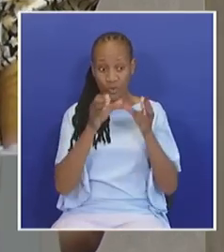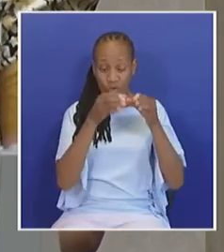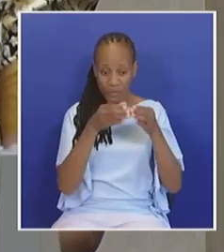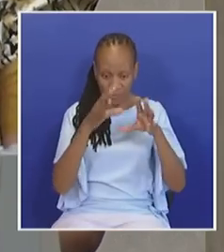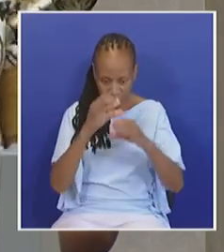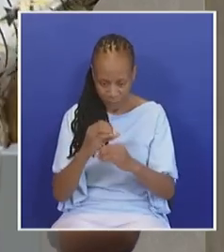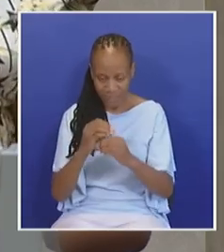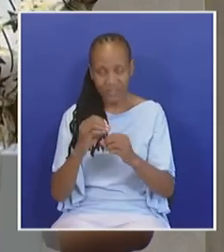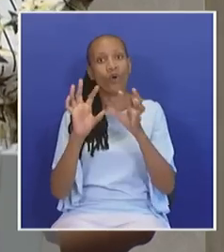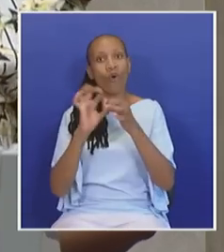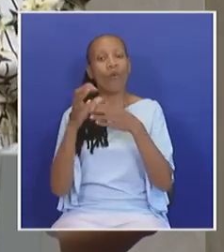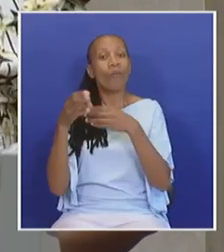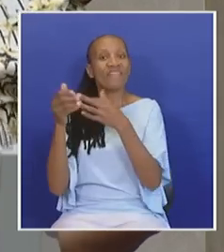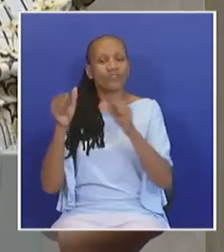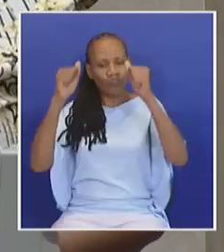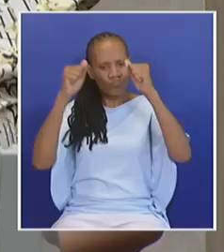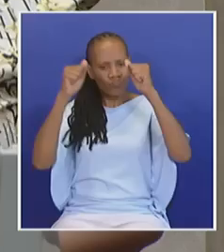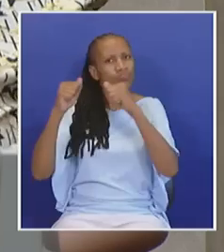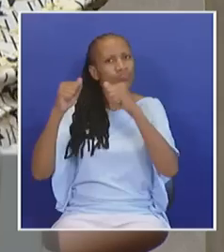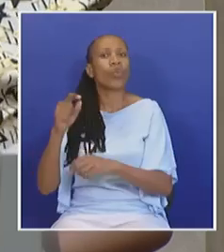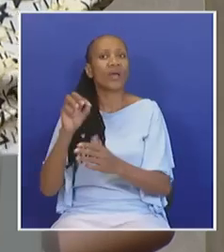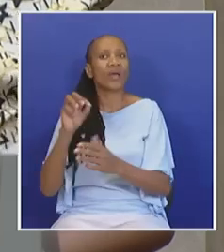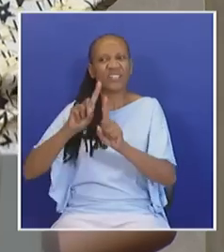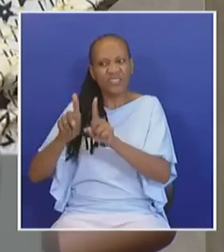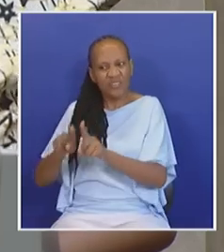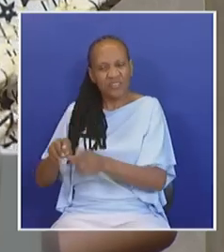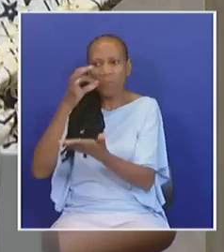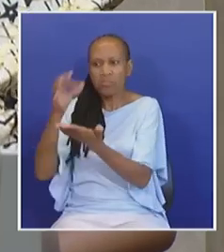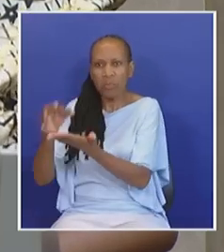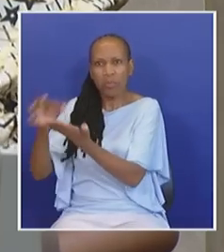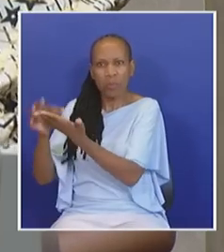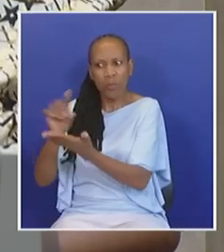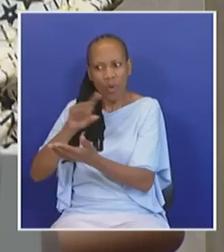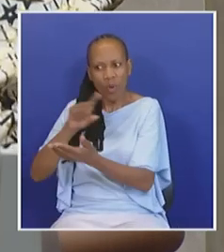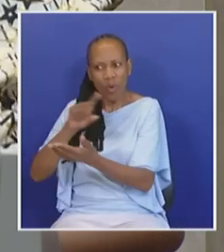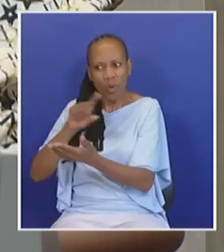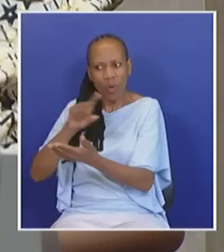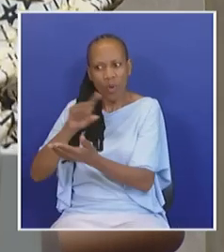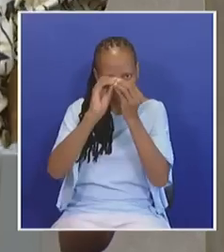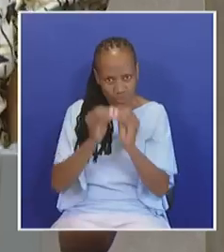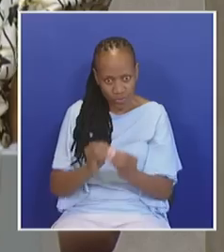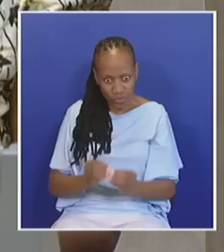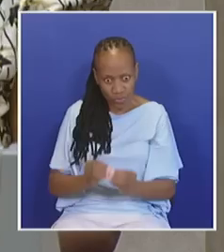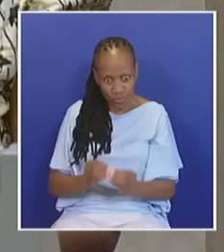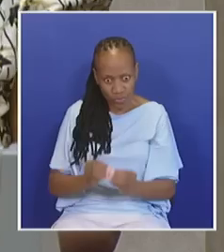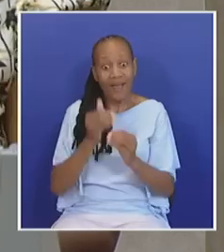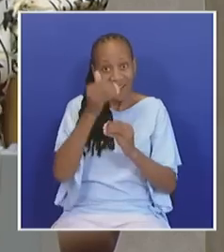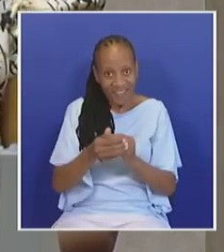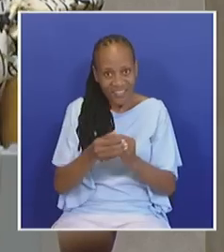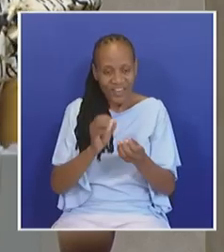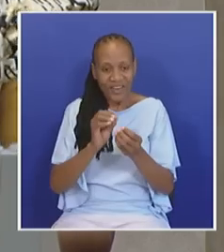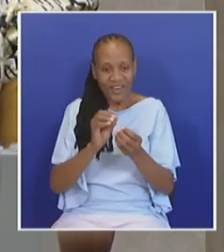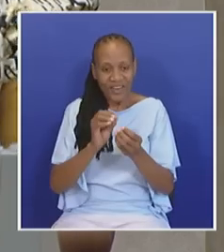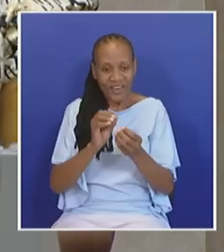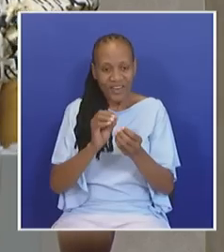Affairs agreed with all the proposed changes and adopted the Local Government Municipal Electoral